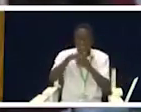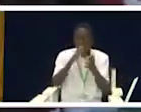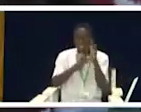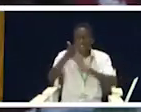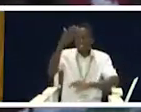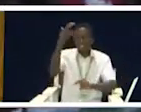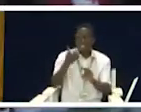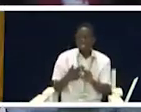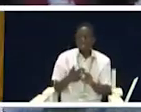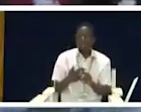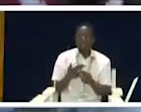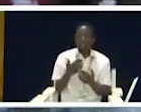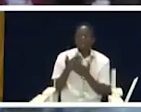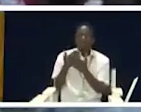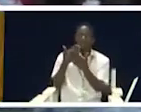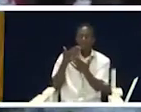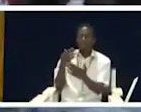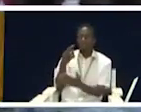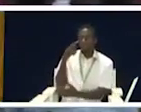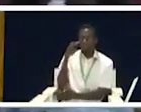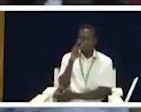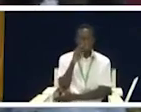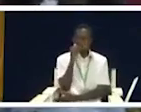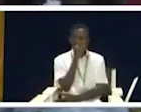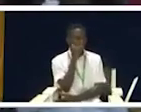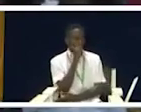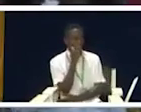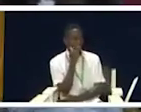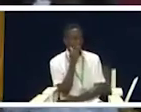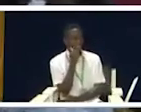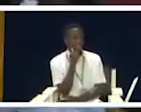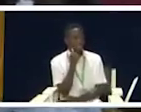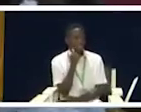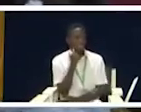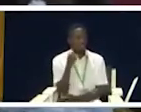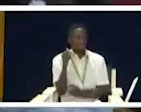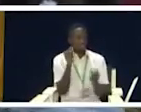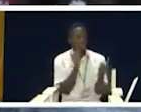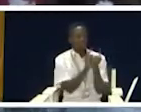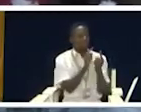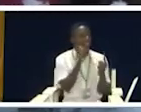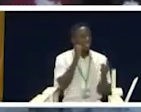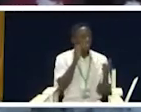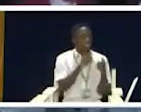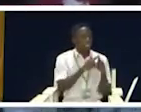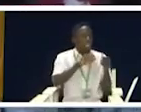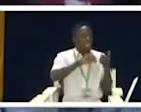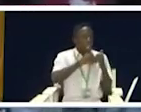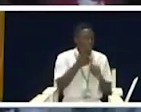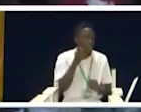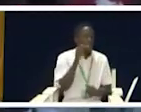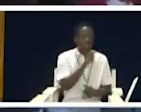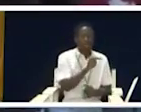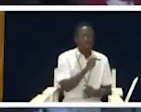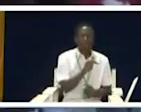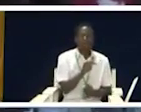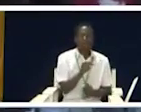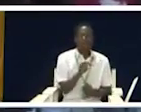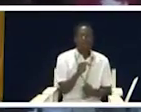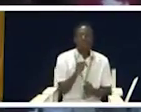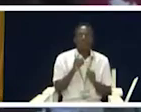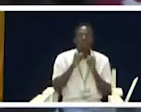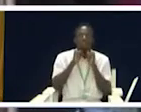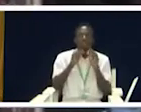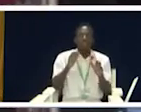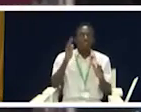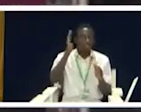Before, when you see that sister, you start shaking. You meet that sister and you say, sister, how are you? Nothing will